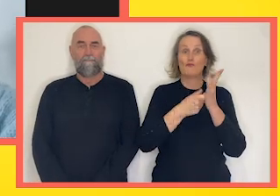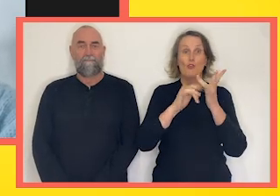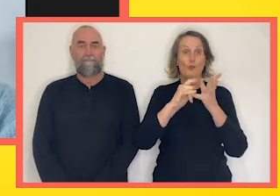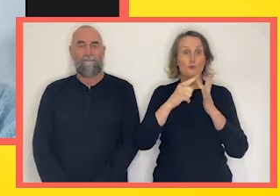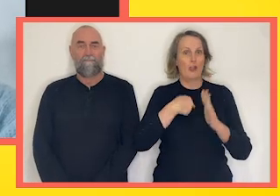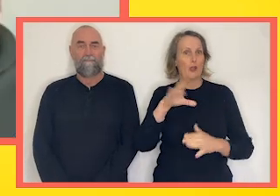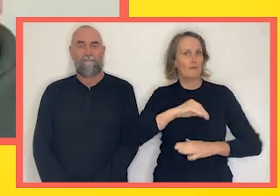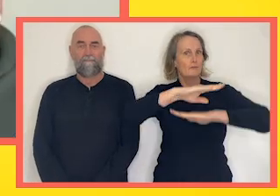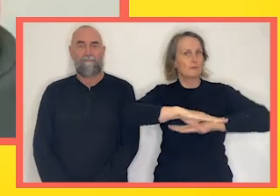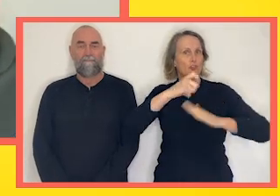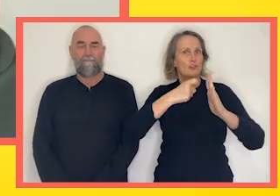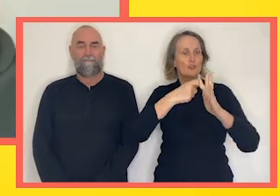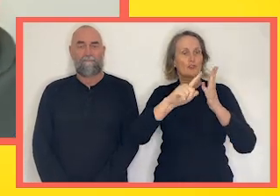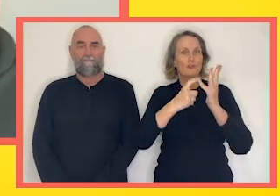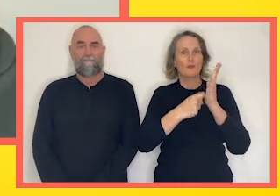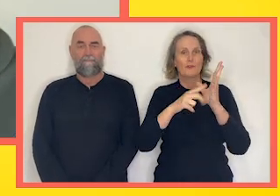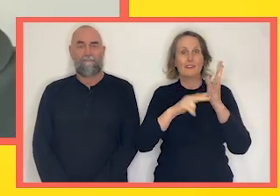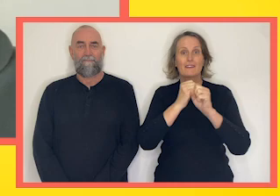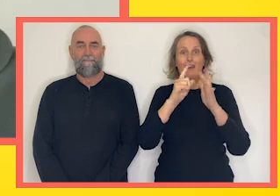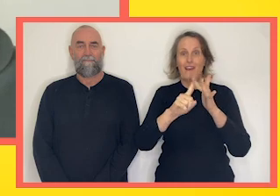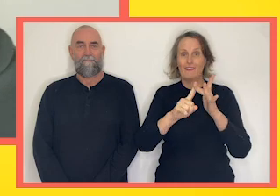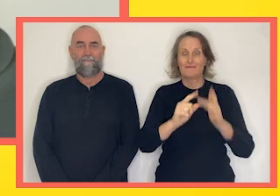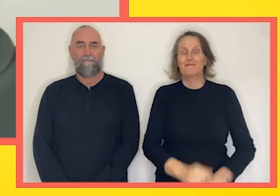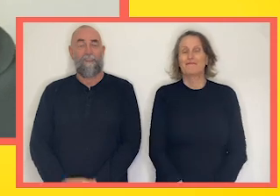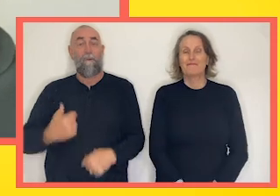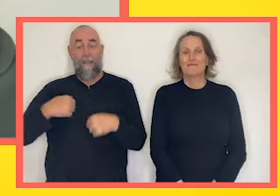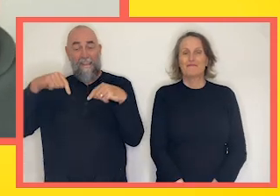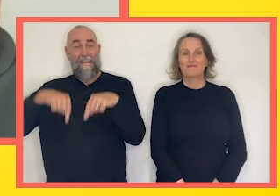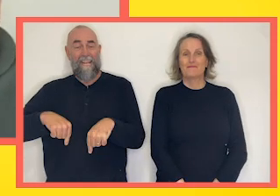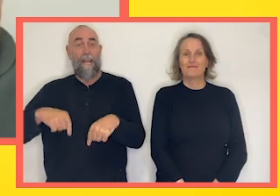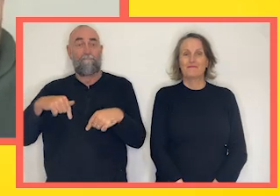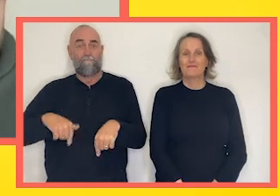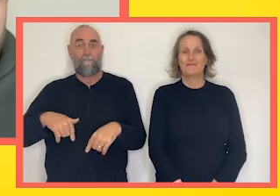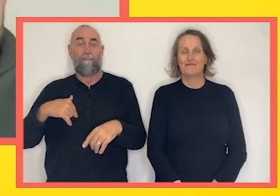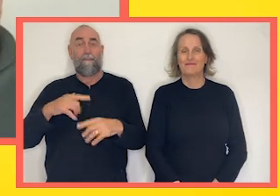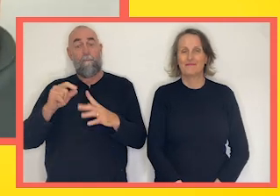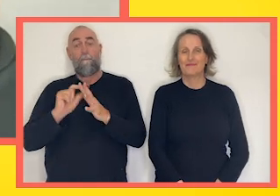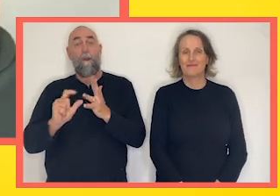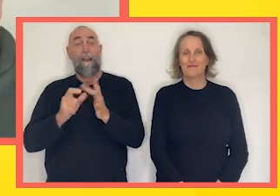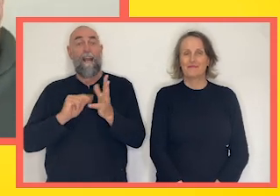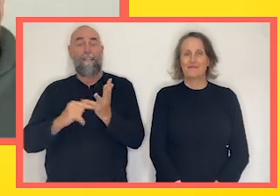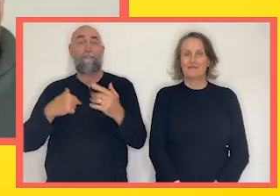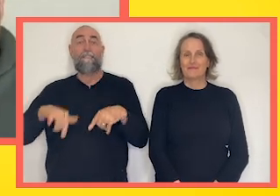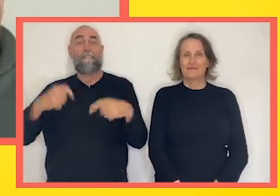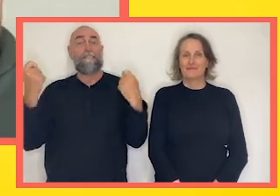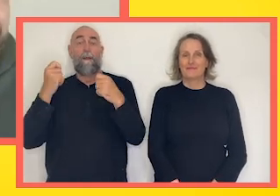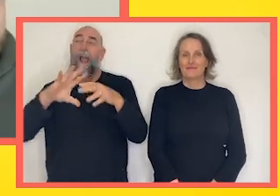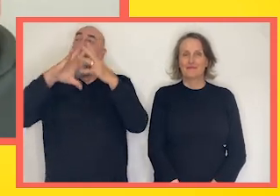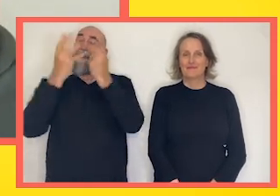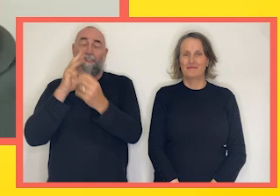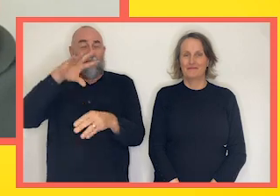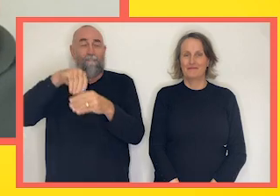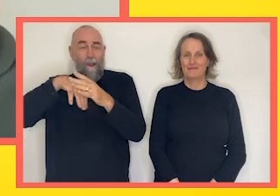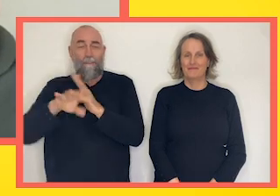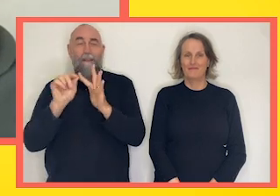country. This is You Little Ripper, the place that we celebrate all things parasport. It's Sarah Rose. Outside